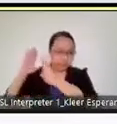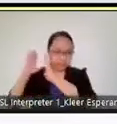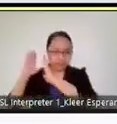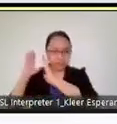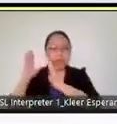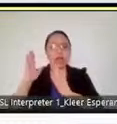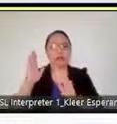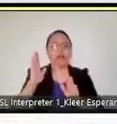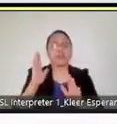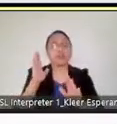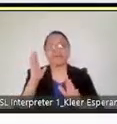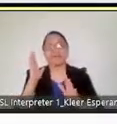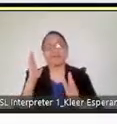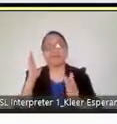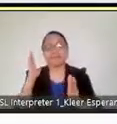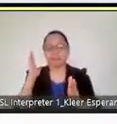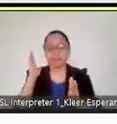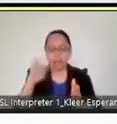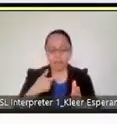tari bukin kasut